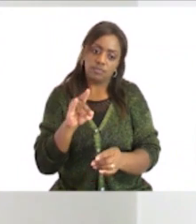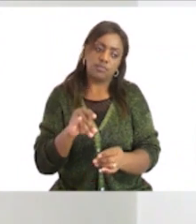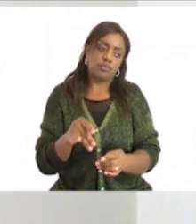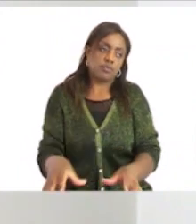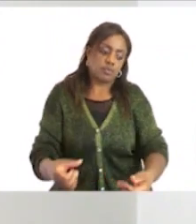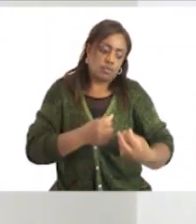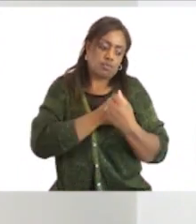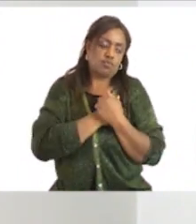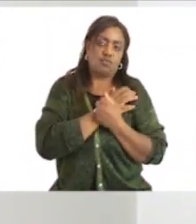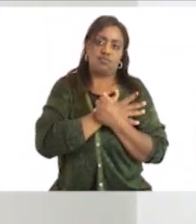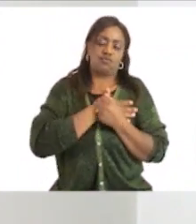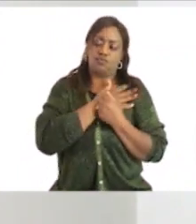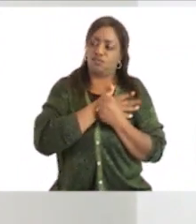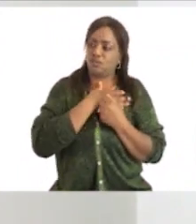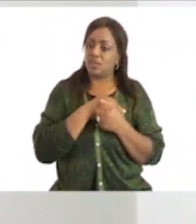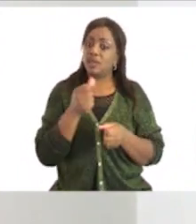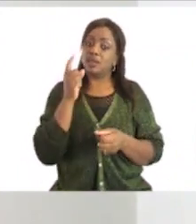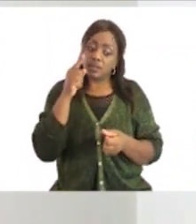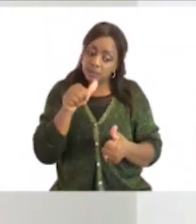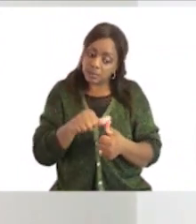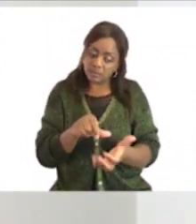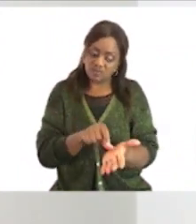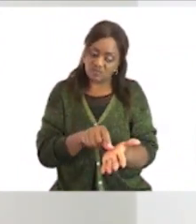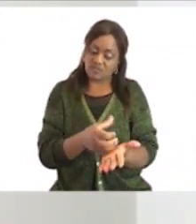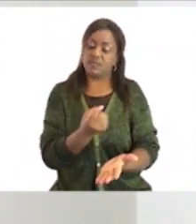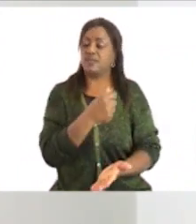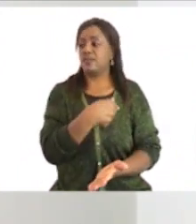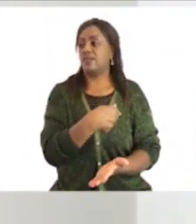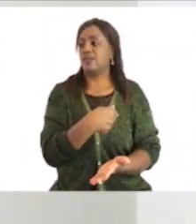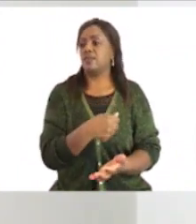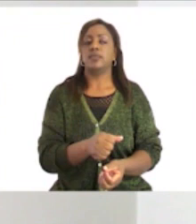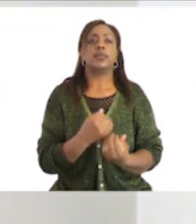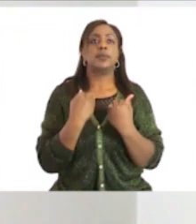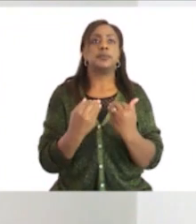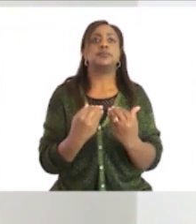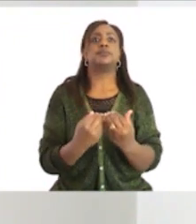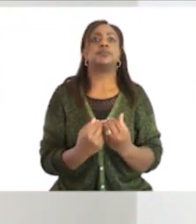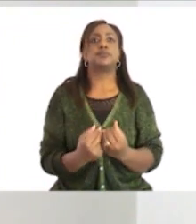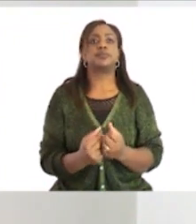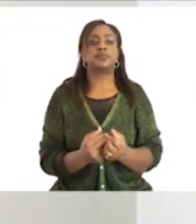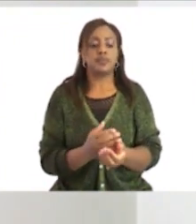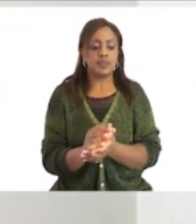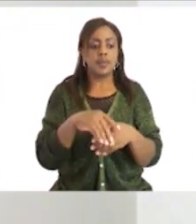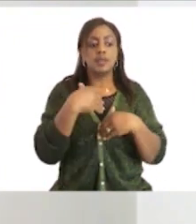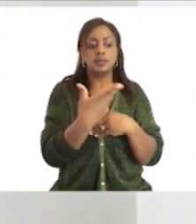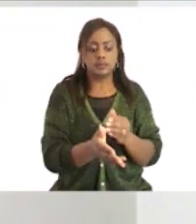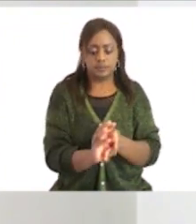hamsters, but the thing is they can be full of germs. So when you are done playing with them, it is important to wash your